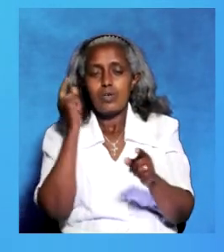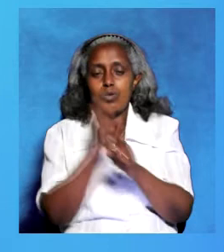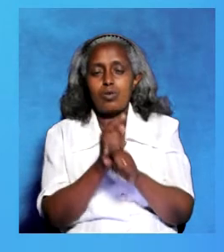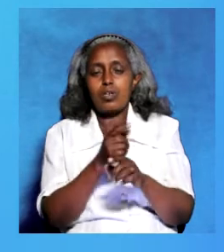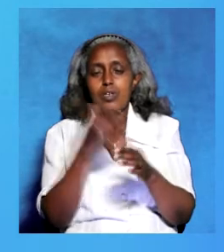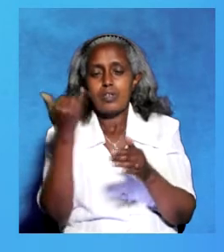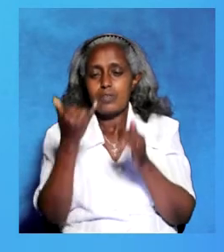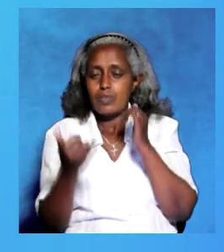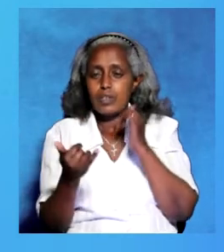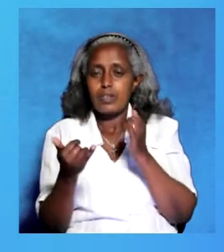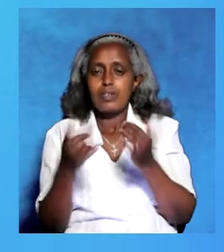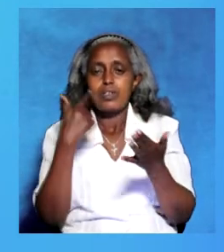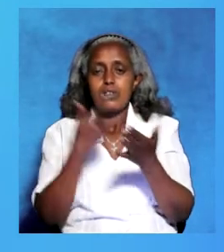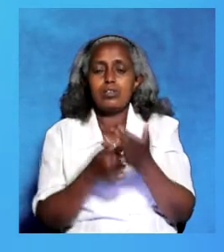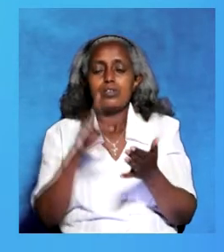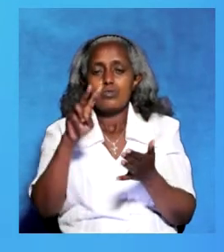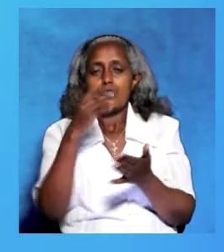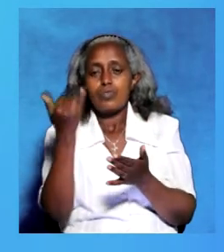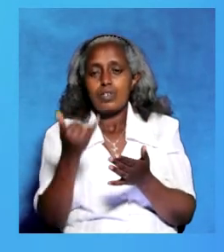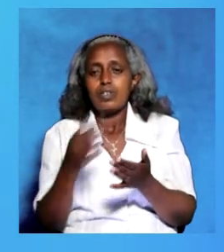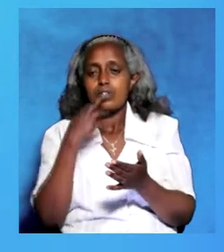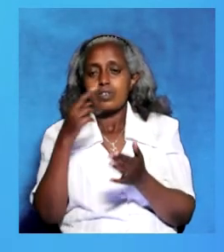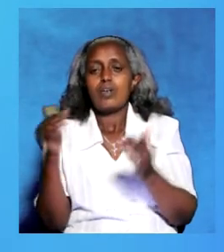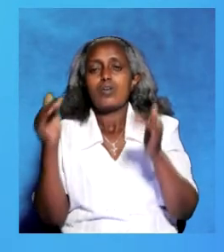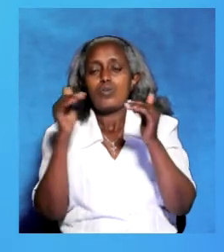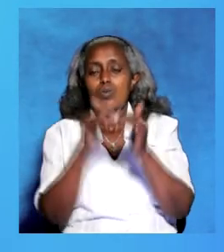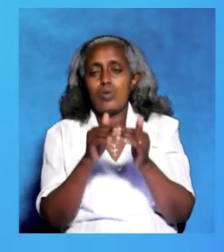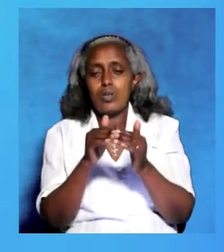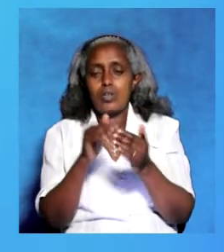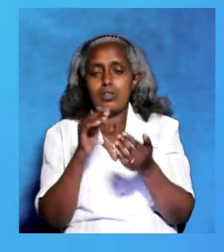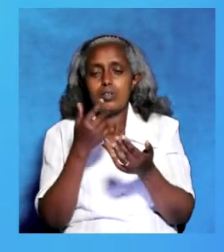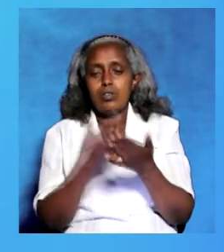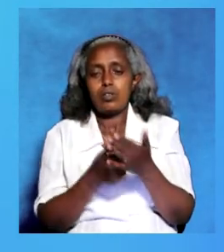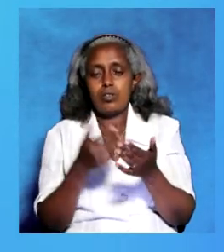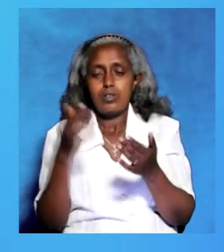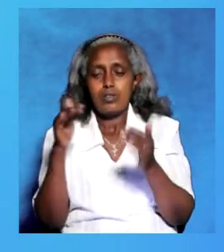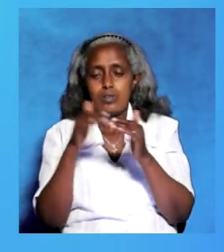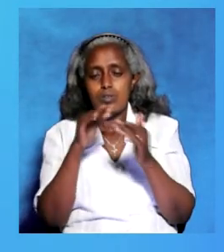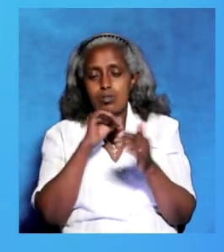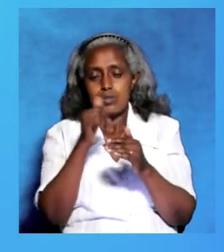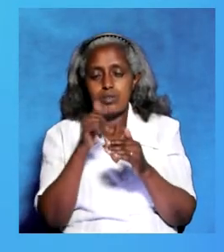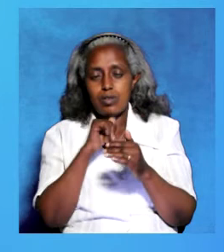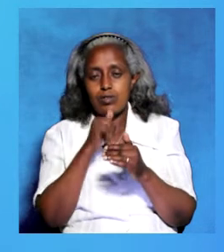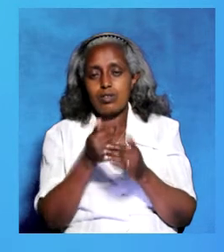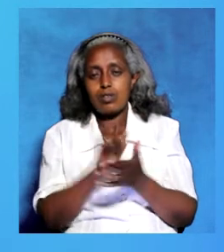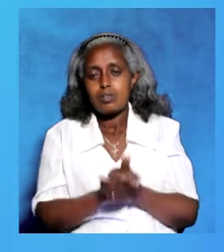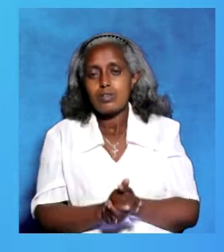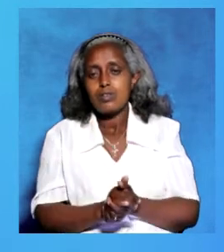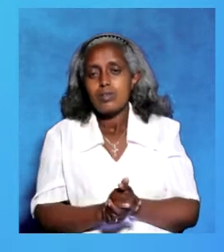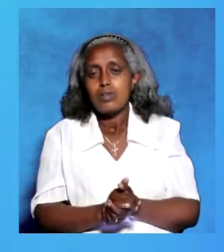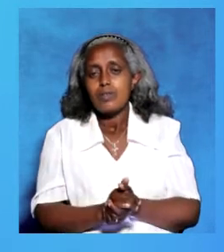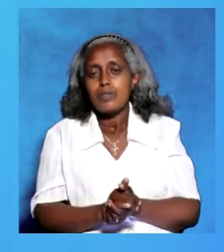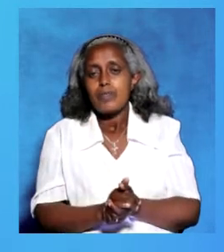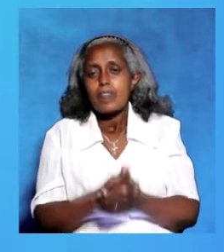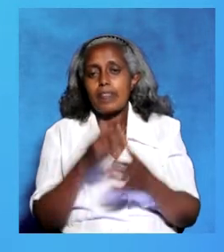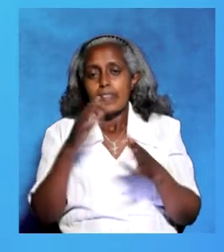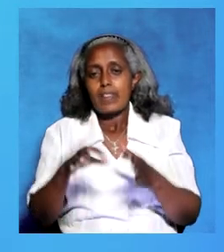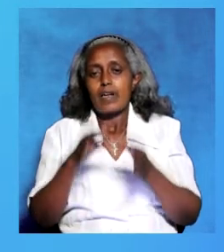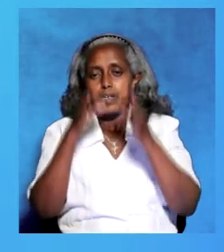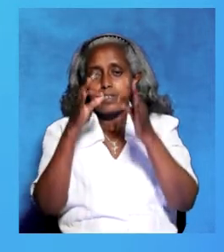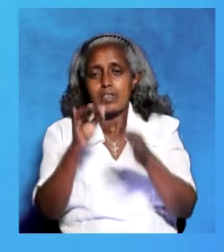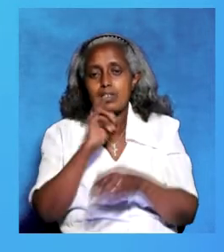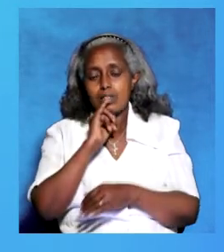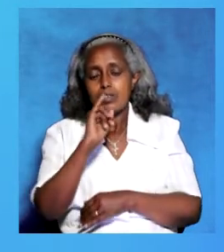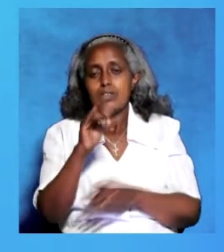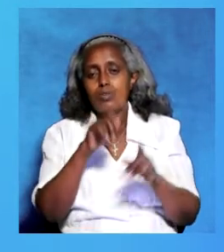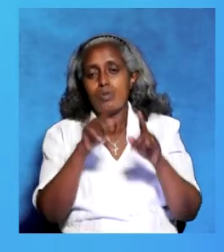So these two figures are congruent. Doesn't change the size. This motion does not change the size. So translation